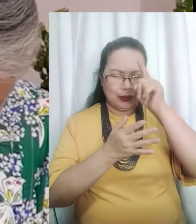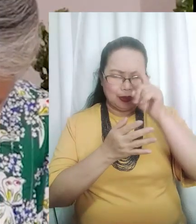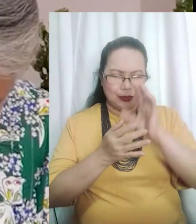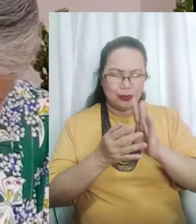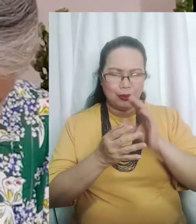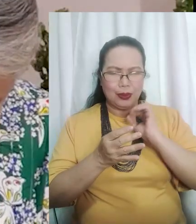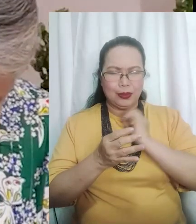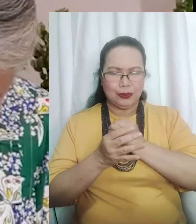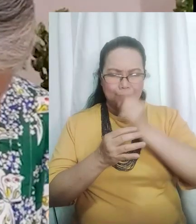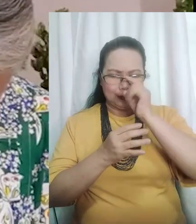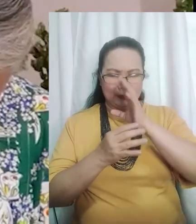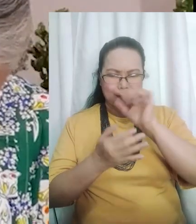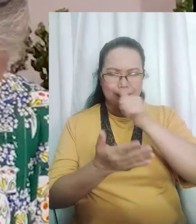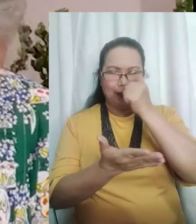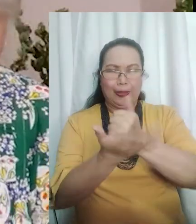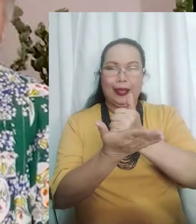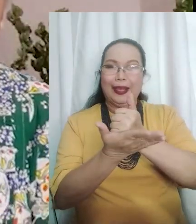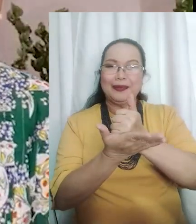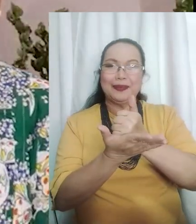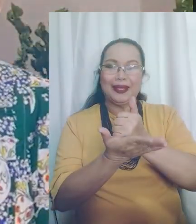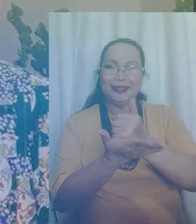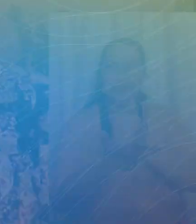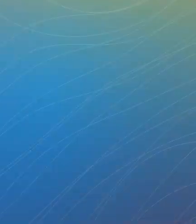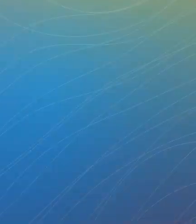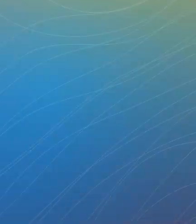yours, our God. Amen.